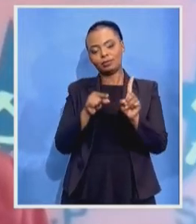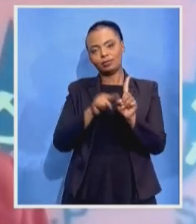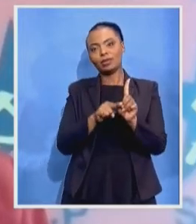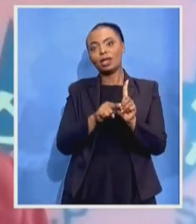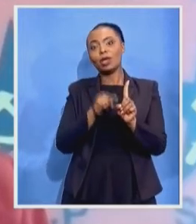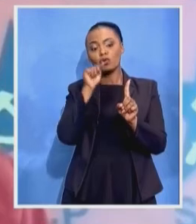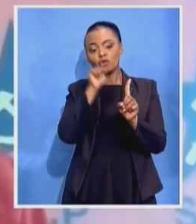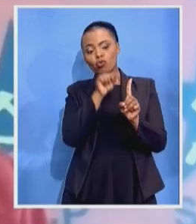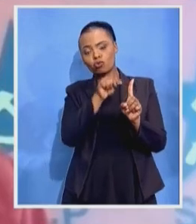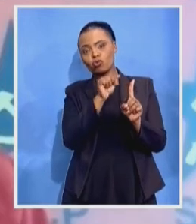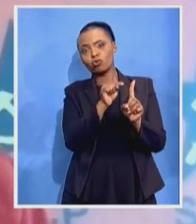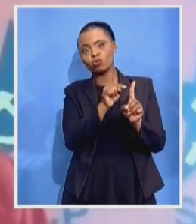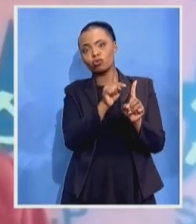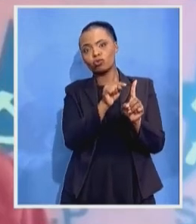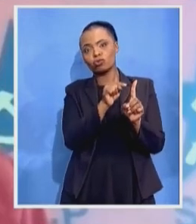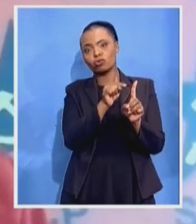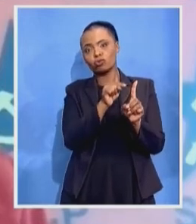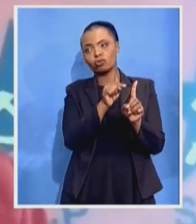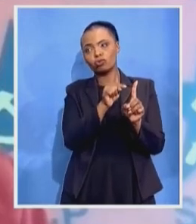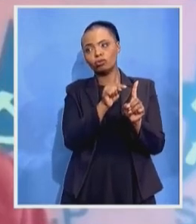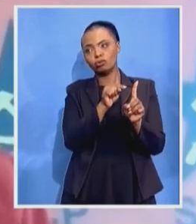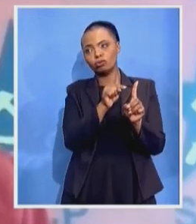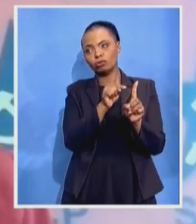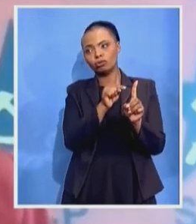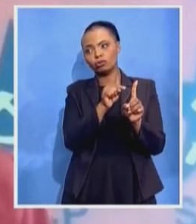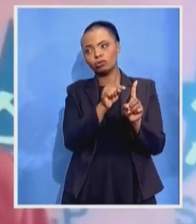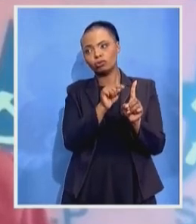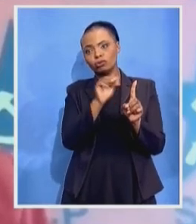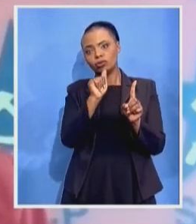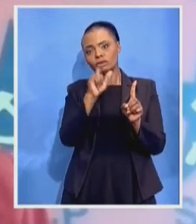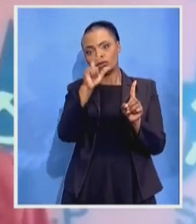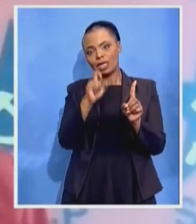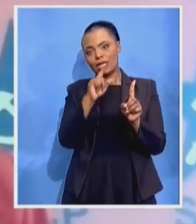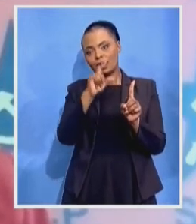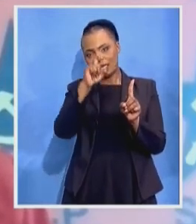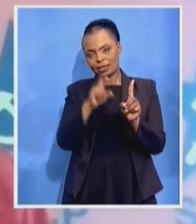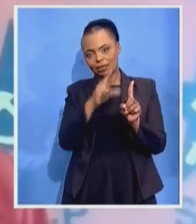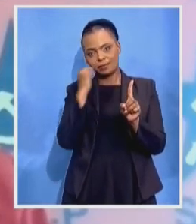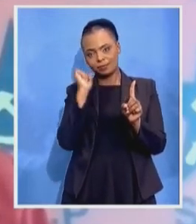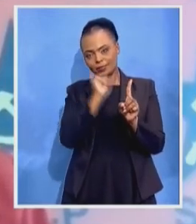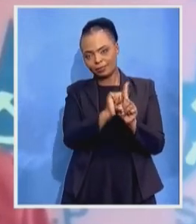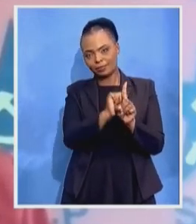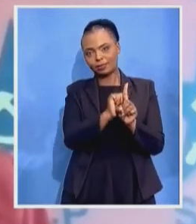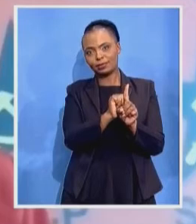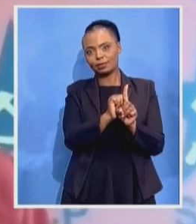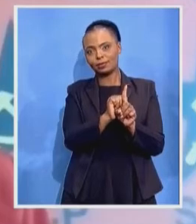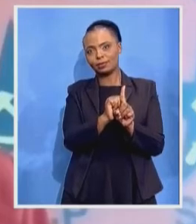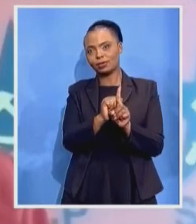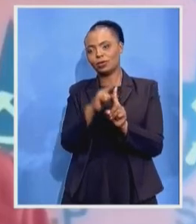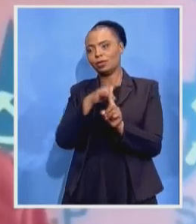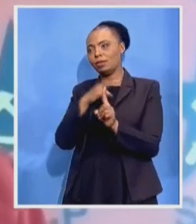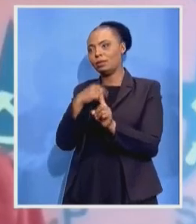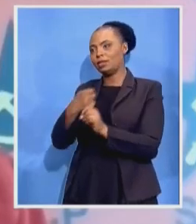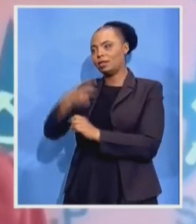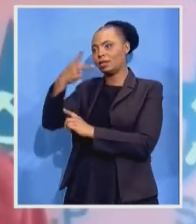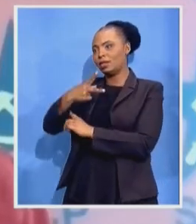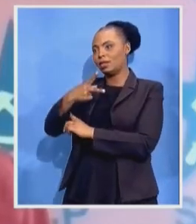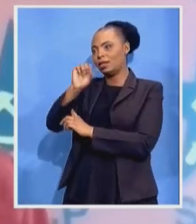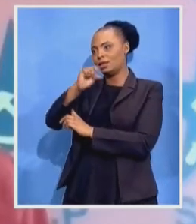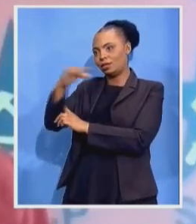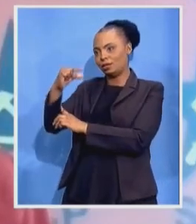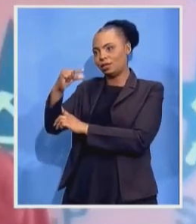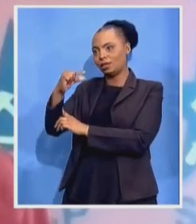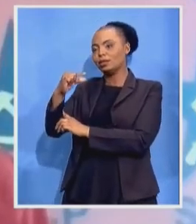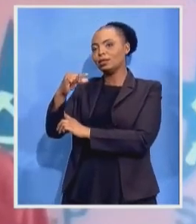pushing a coup d'etat because I'm the second Deputy General Secretary. It is not a coup, Comrade Chris. It